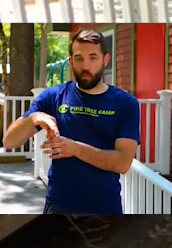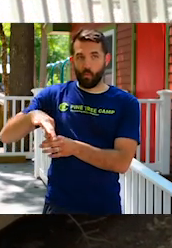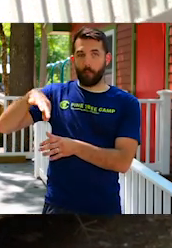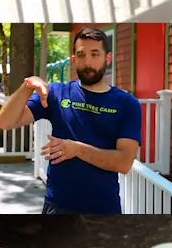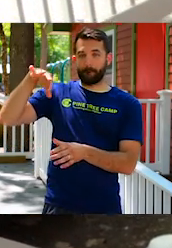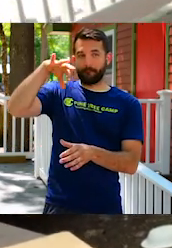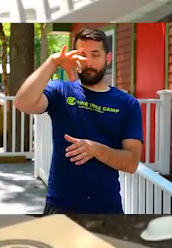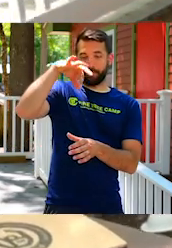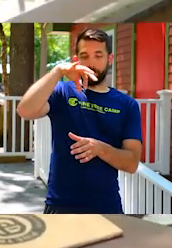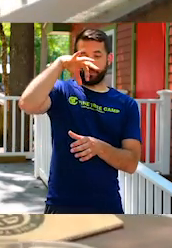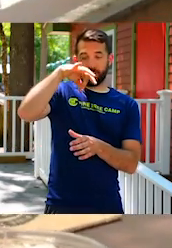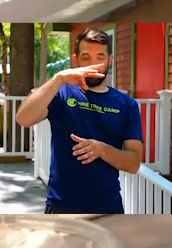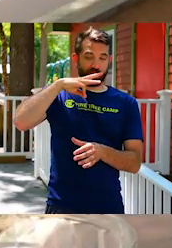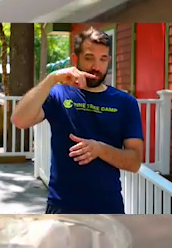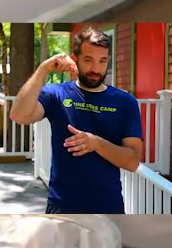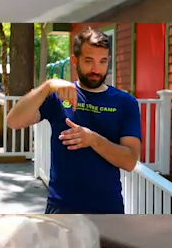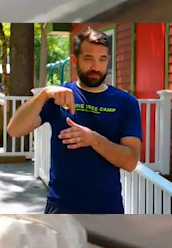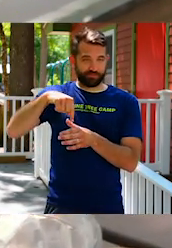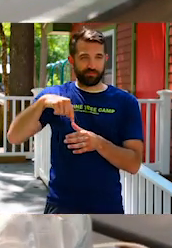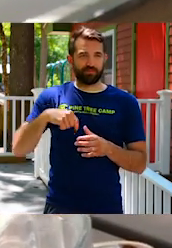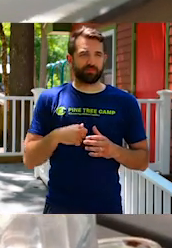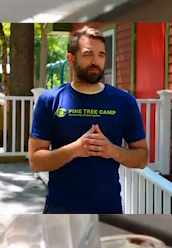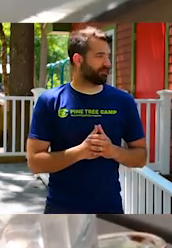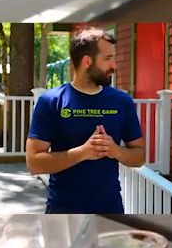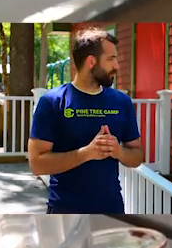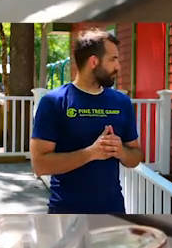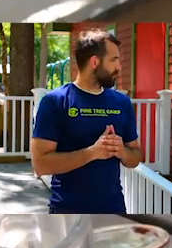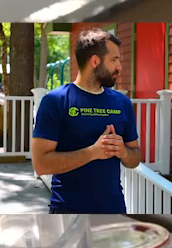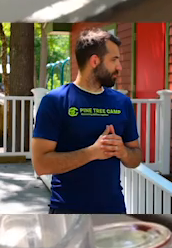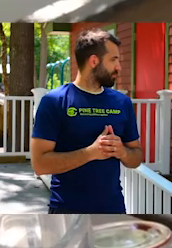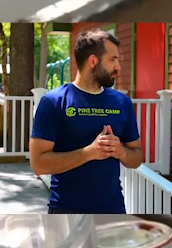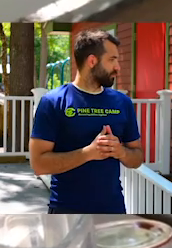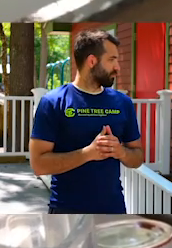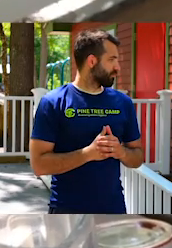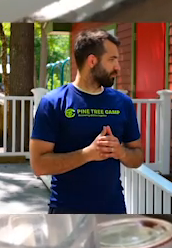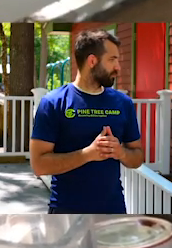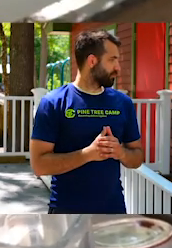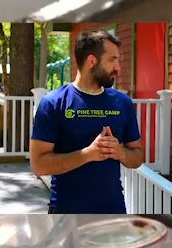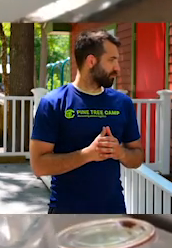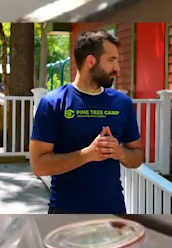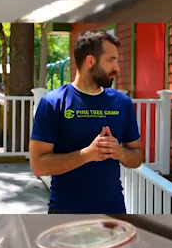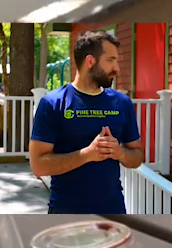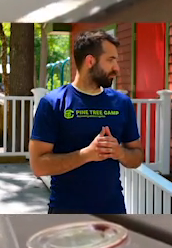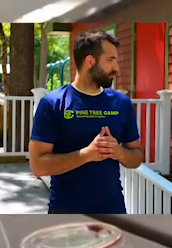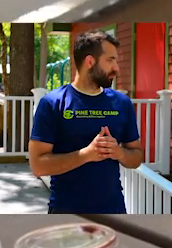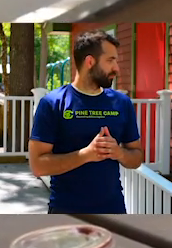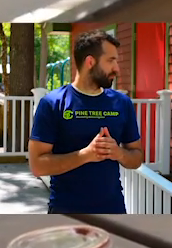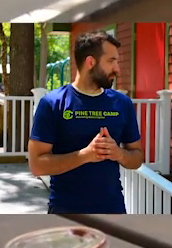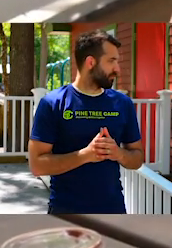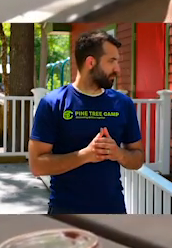coloring and squeezing it to bring some up, and then I'm going to put